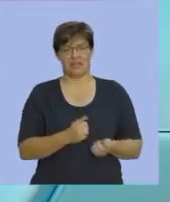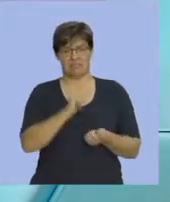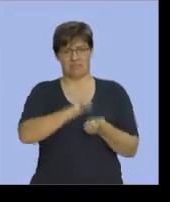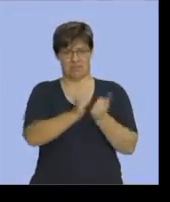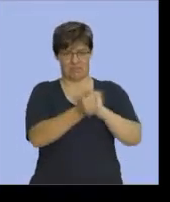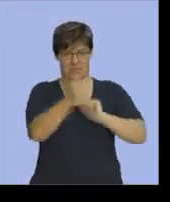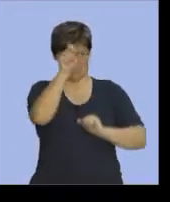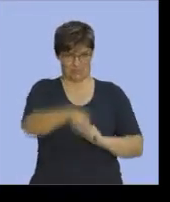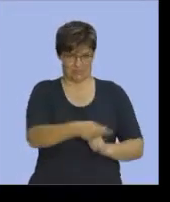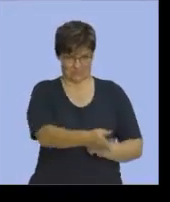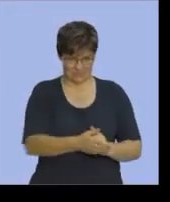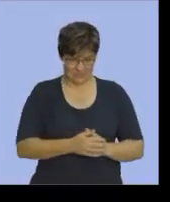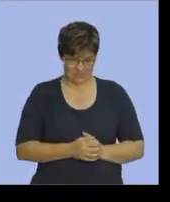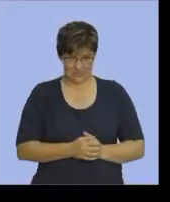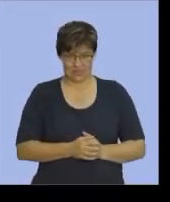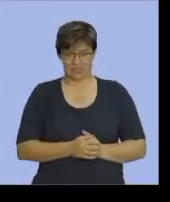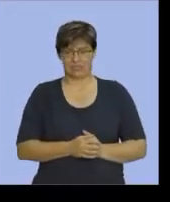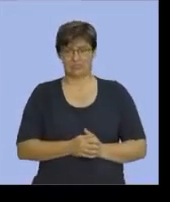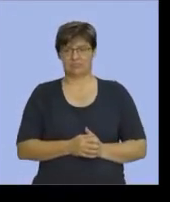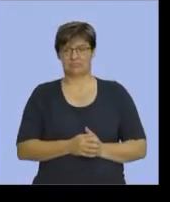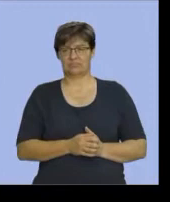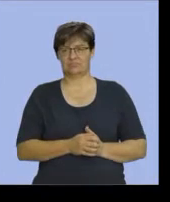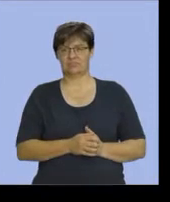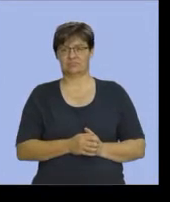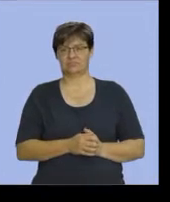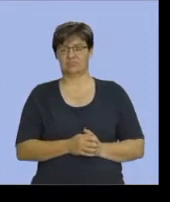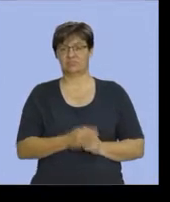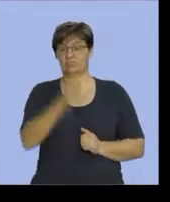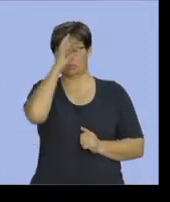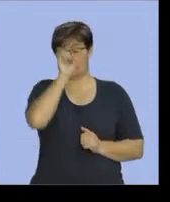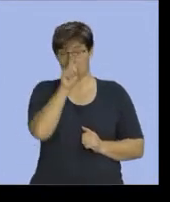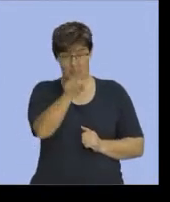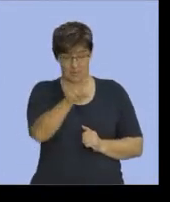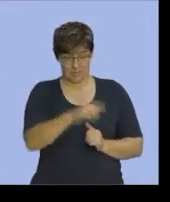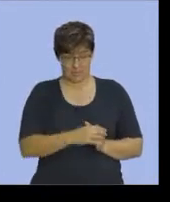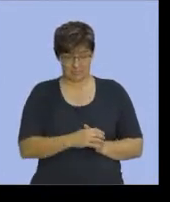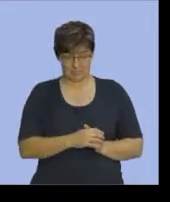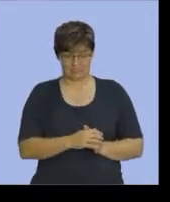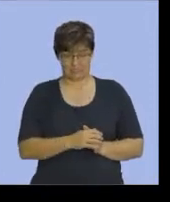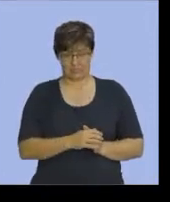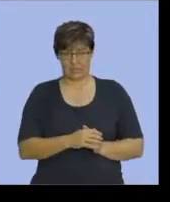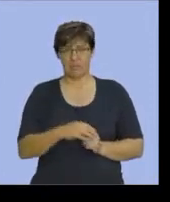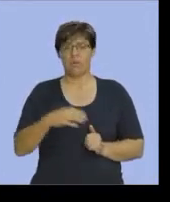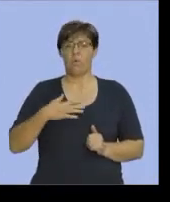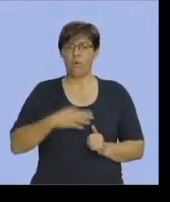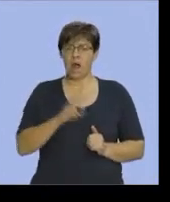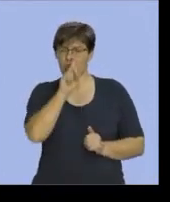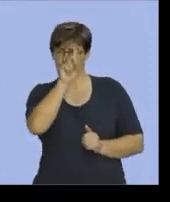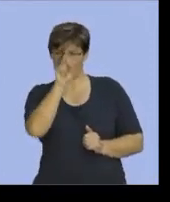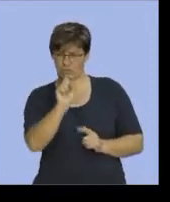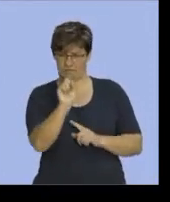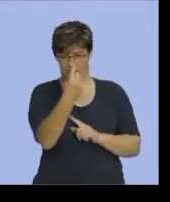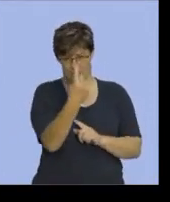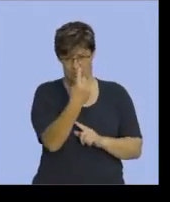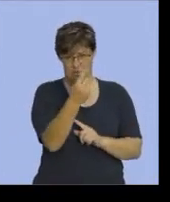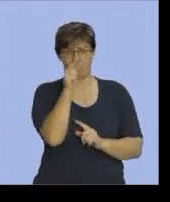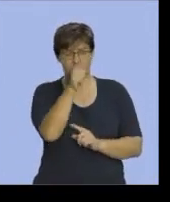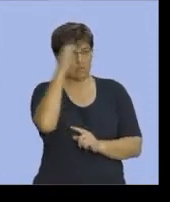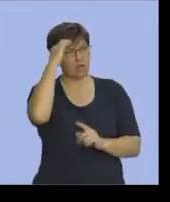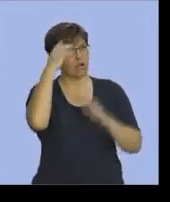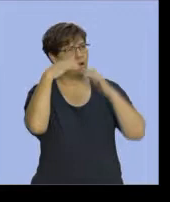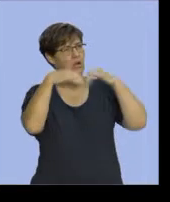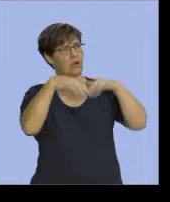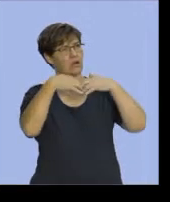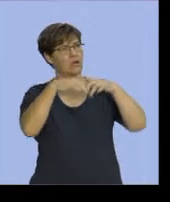guy. So let's look at this. Remember that I want to always ask you a question for you to be able